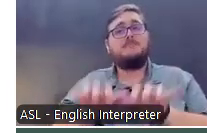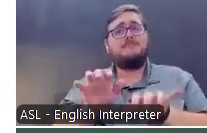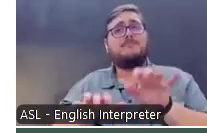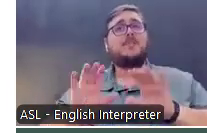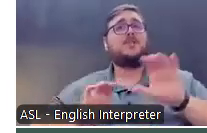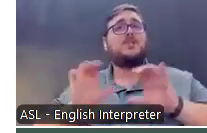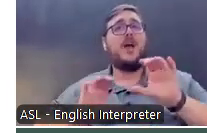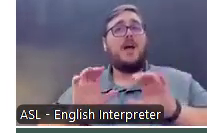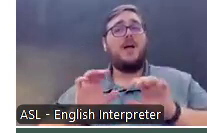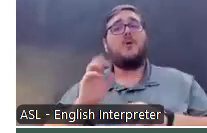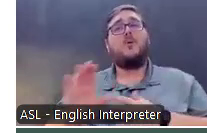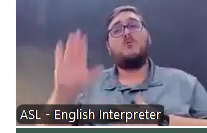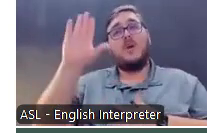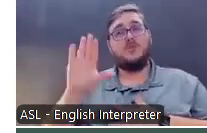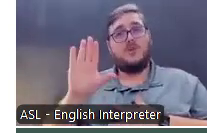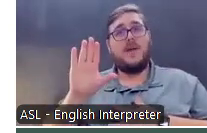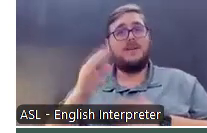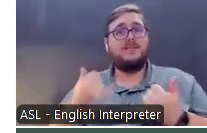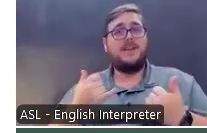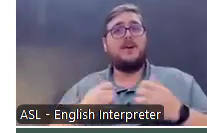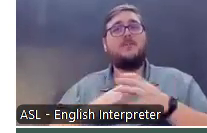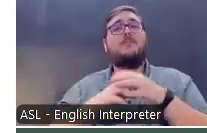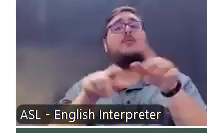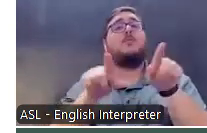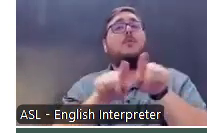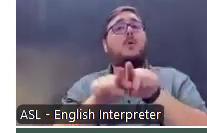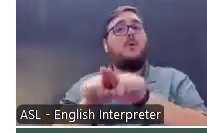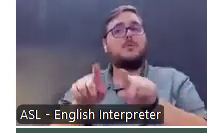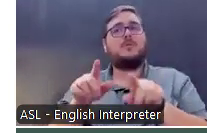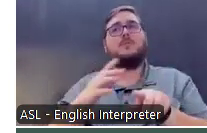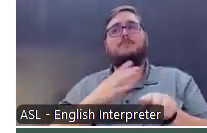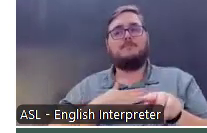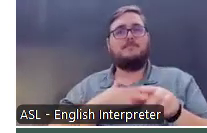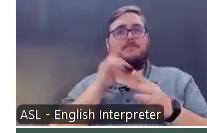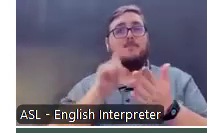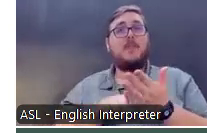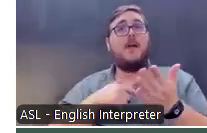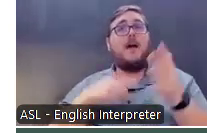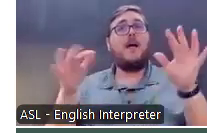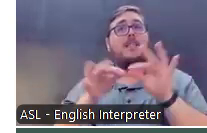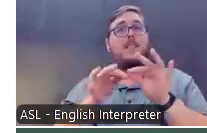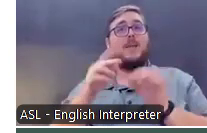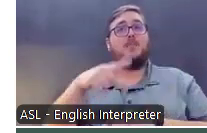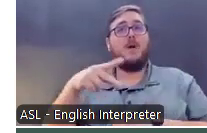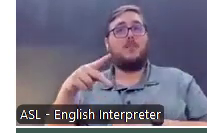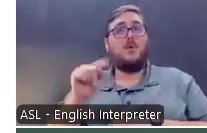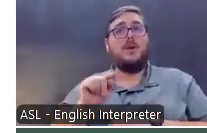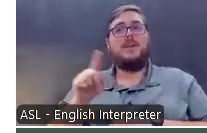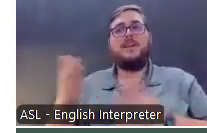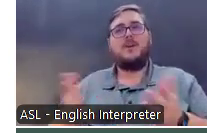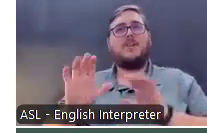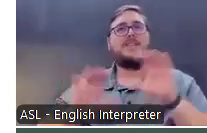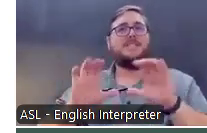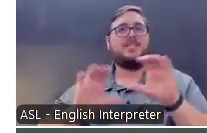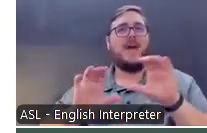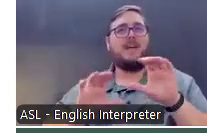time. Also a note, I did put a link to the PowerPoint in the chat box just because there are so many